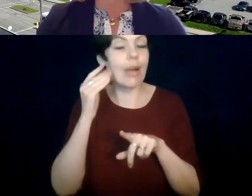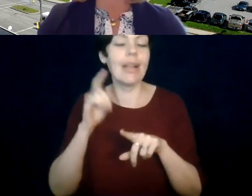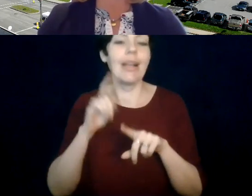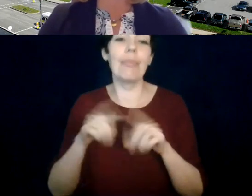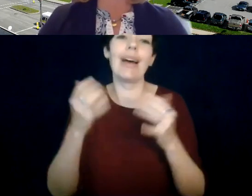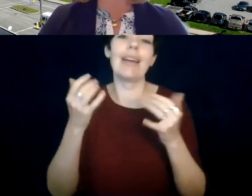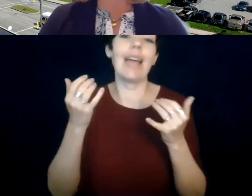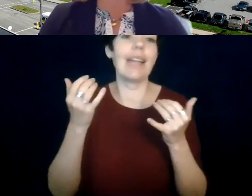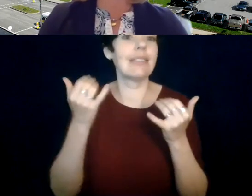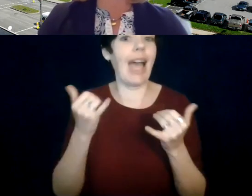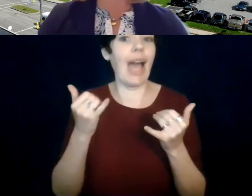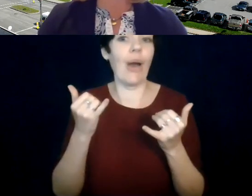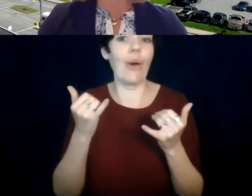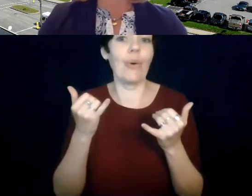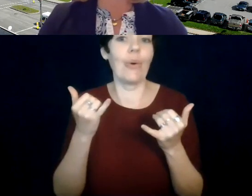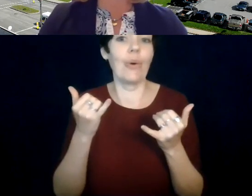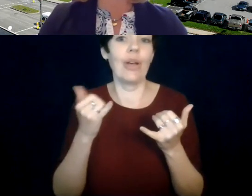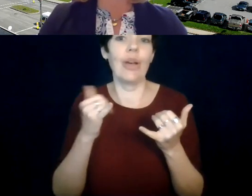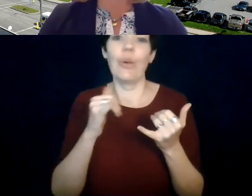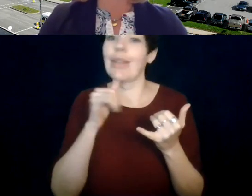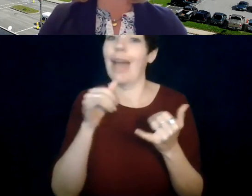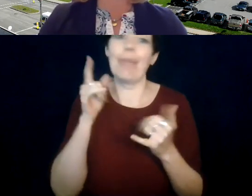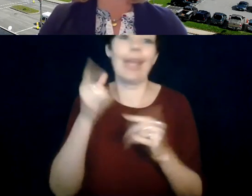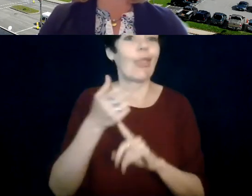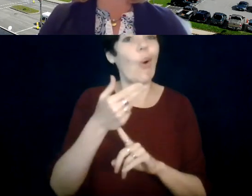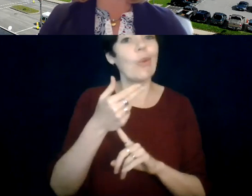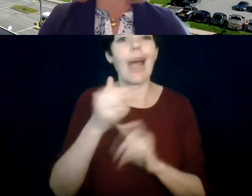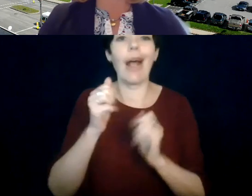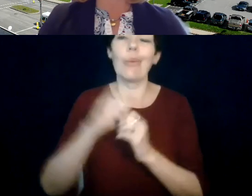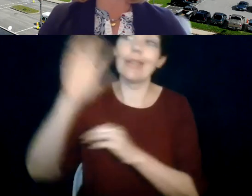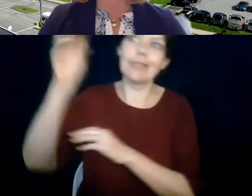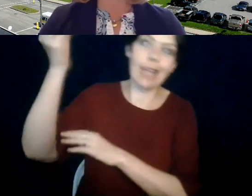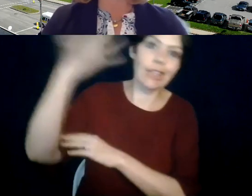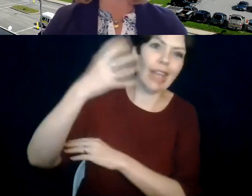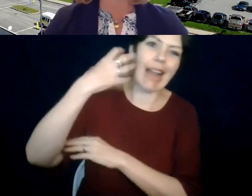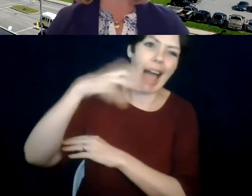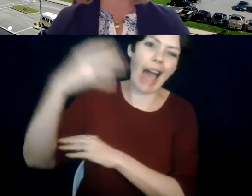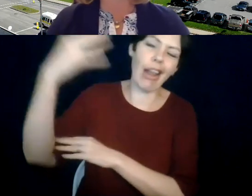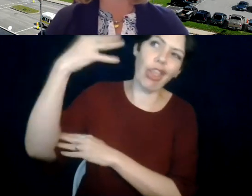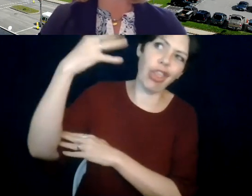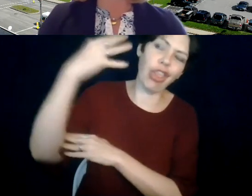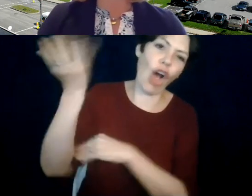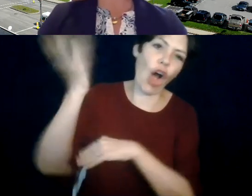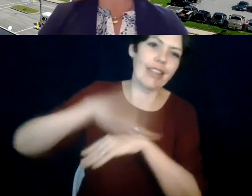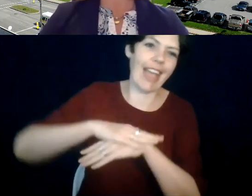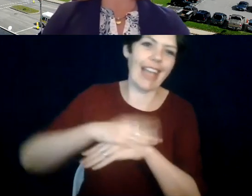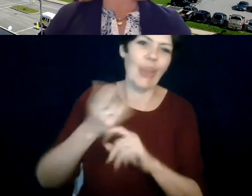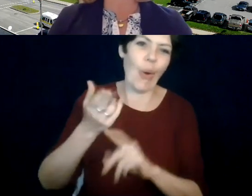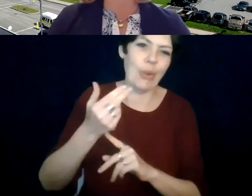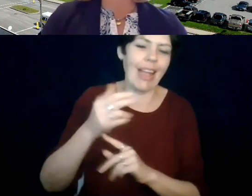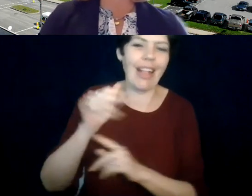nice today and tomorrow, we won't be in the atrium of the hotel with the sun beating down on us all day long. So True. some